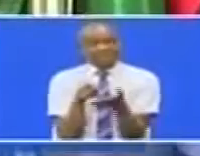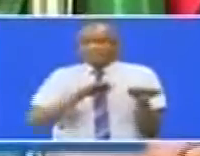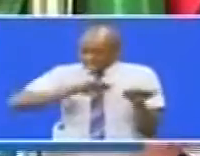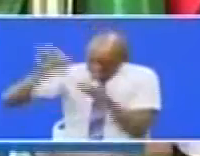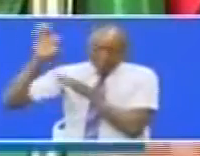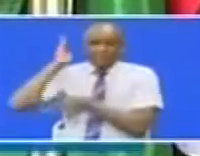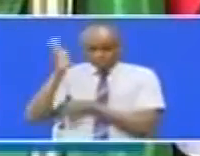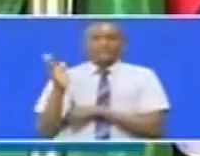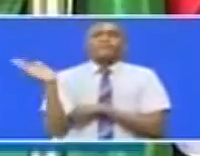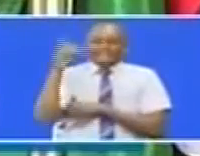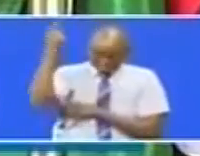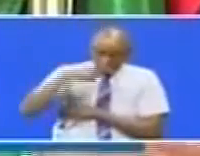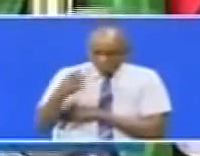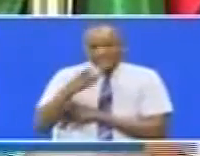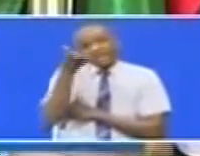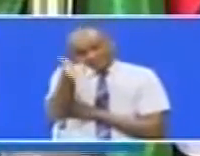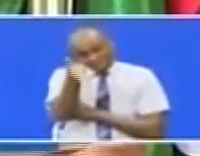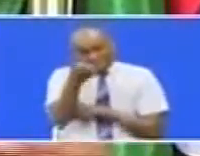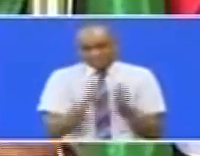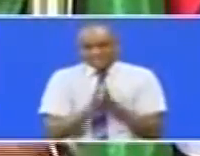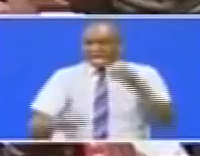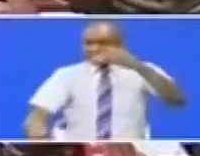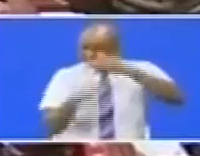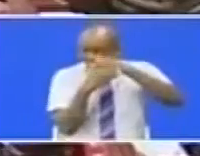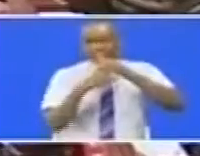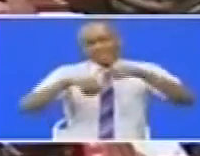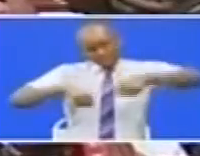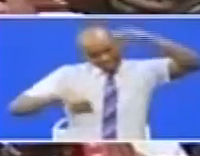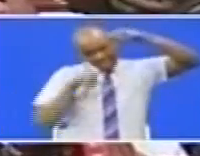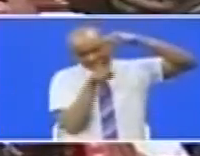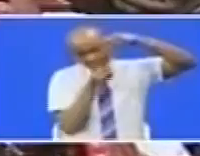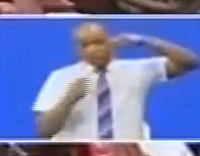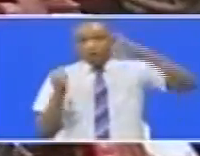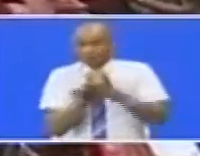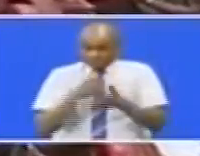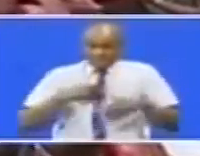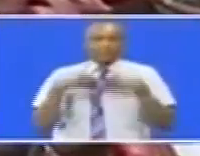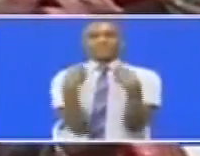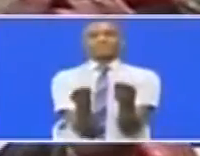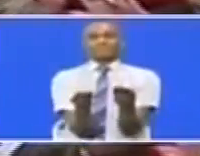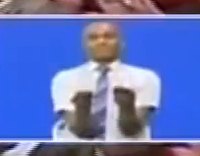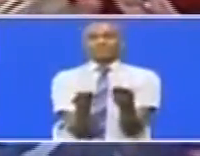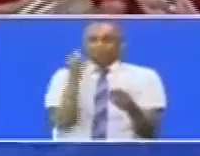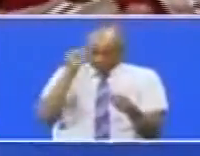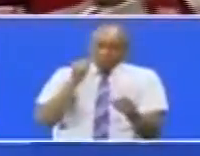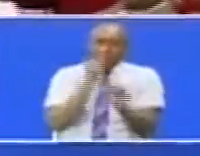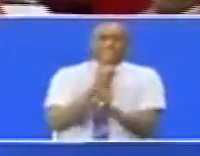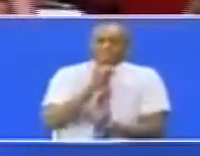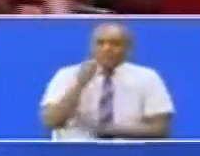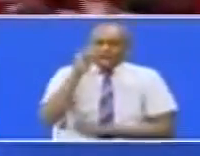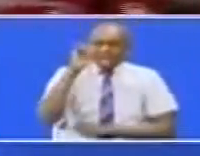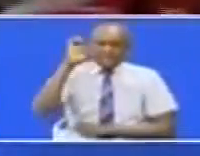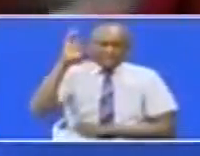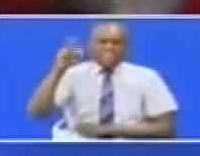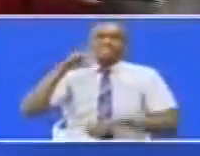Parliament is going to resume next week. The supplementary budget will be tabled by my office. We will make sure